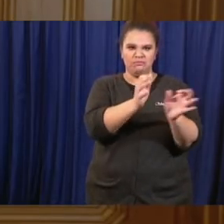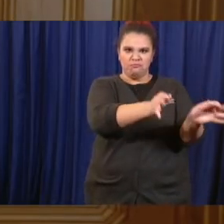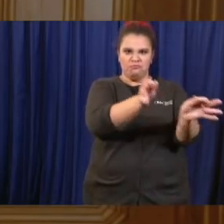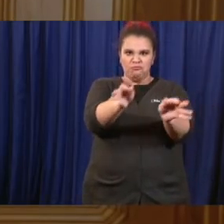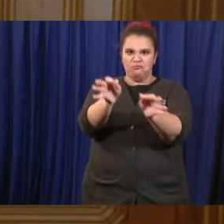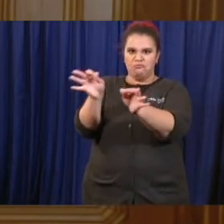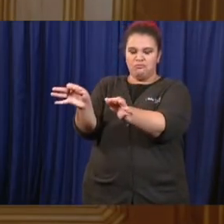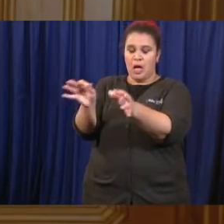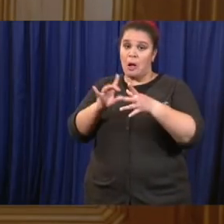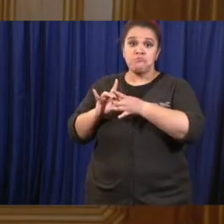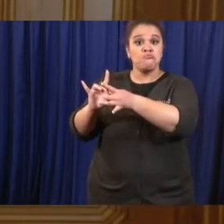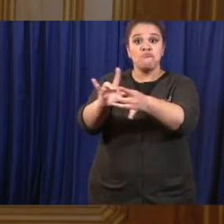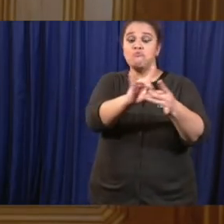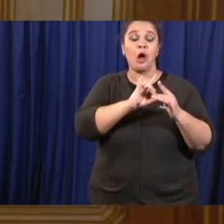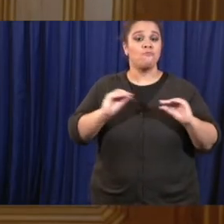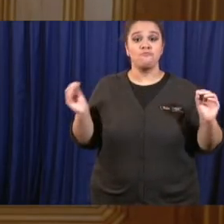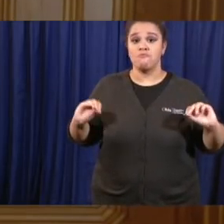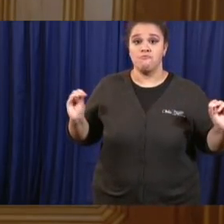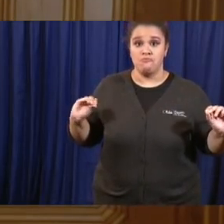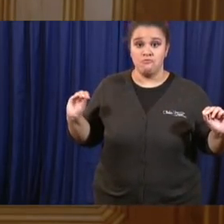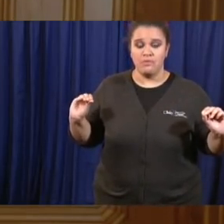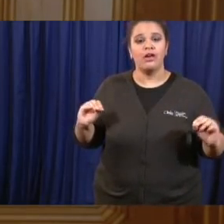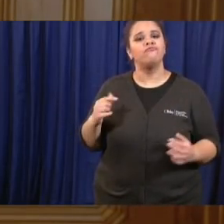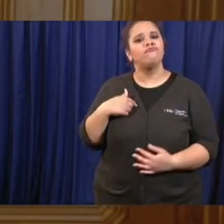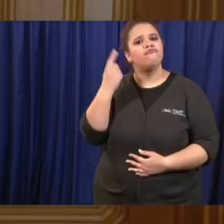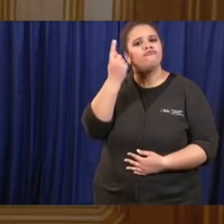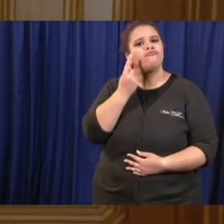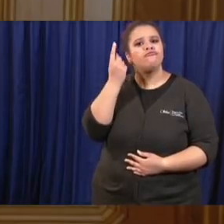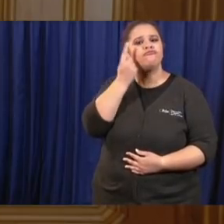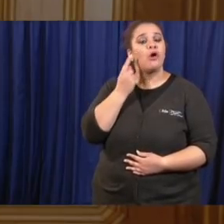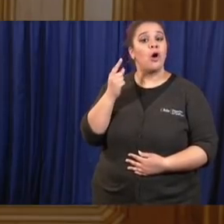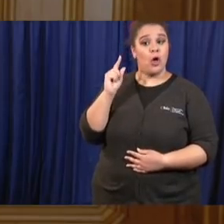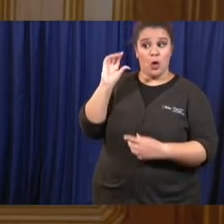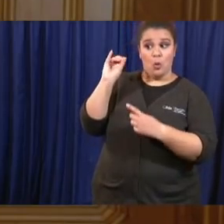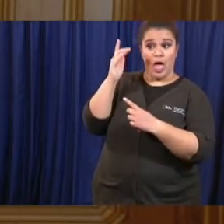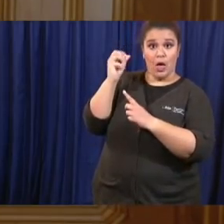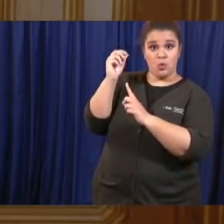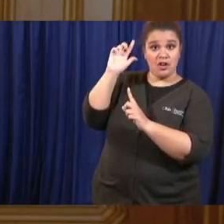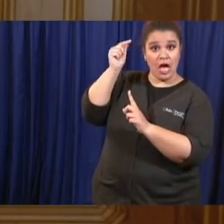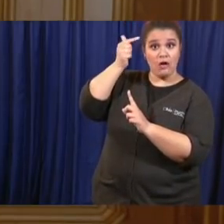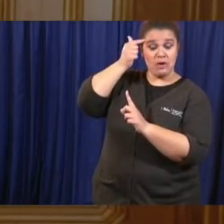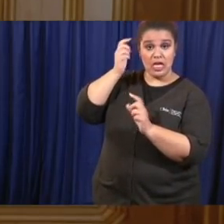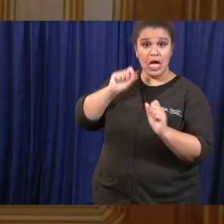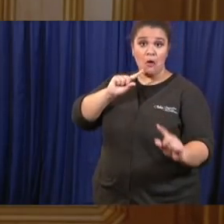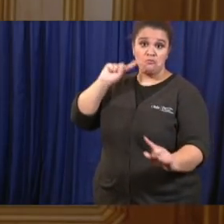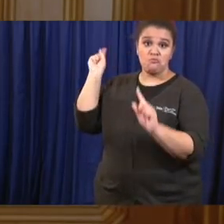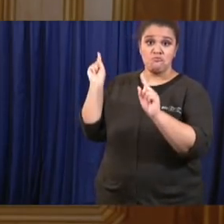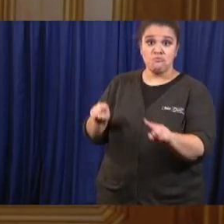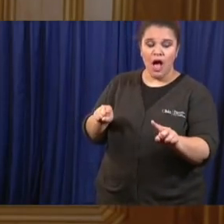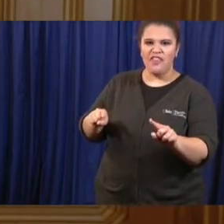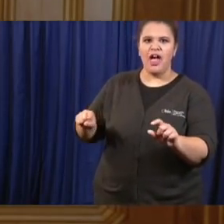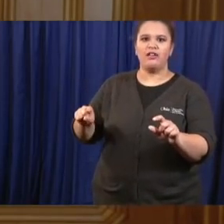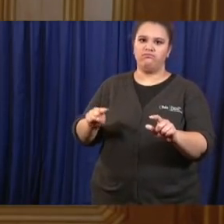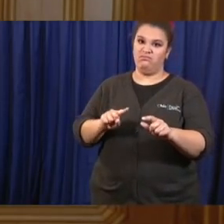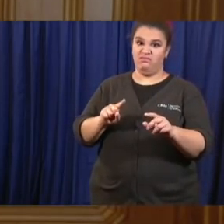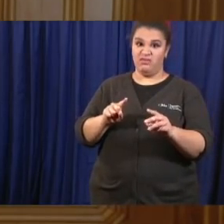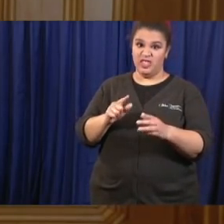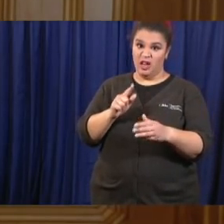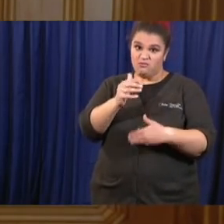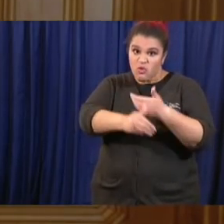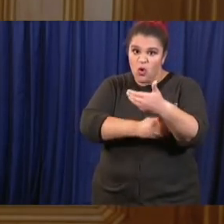the legal authority to direct public and privately held hospitals to follow one set of protocol? And without